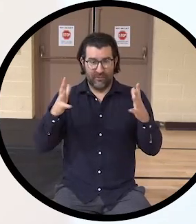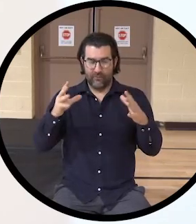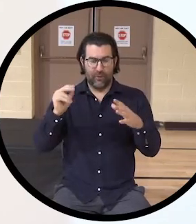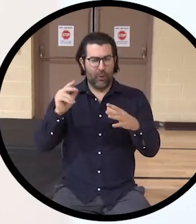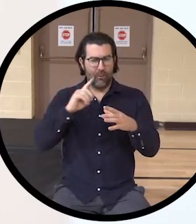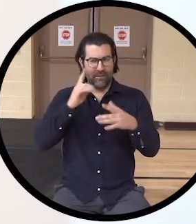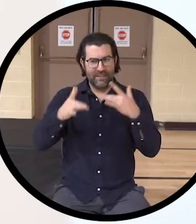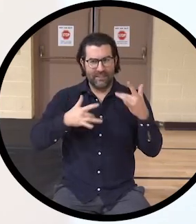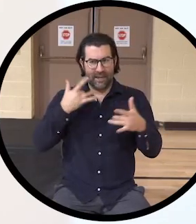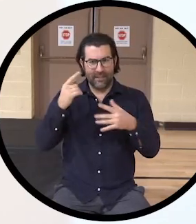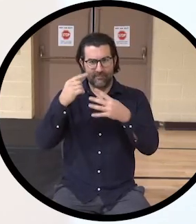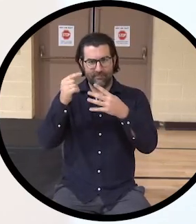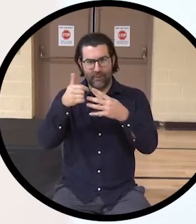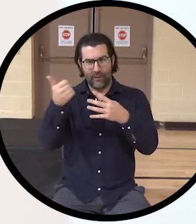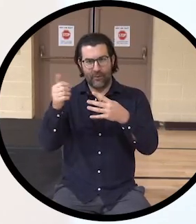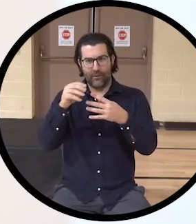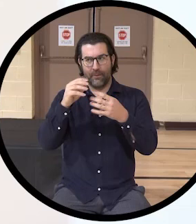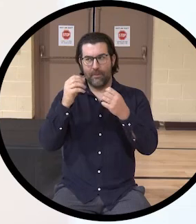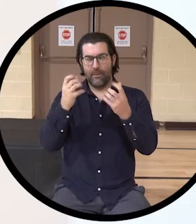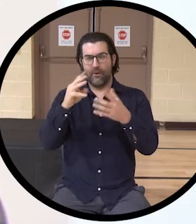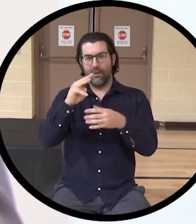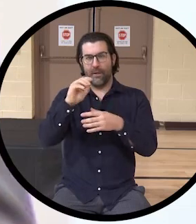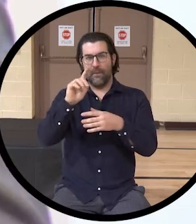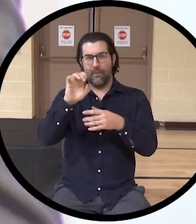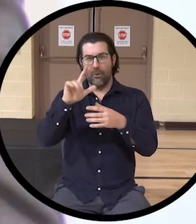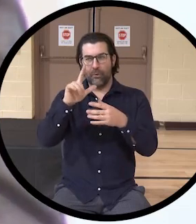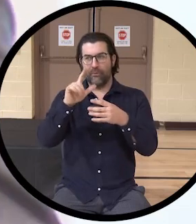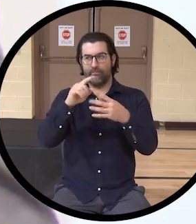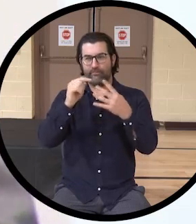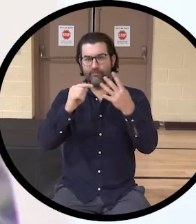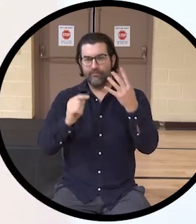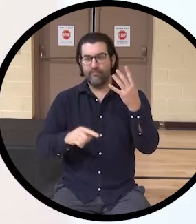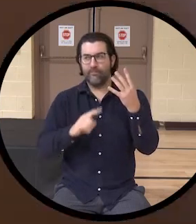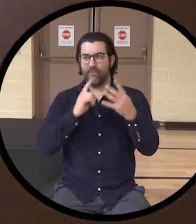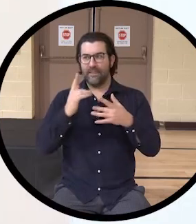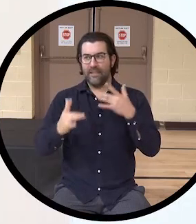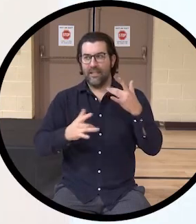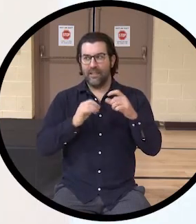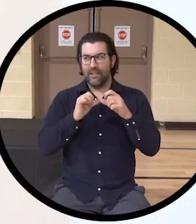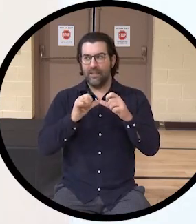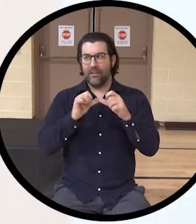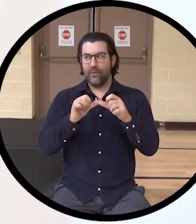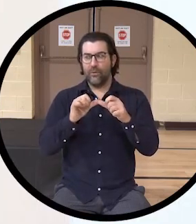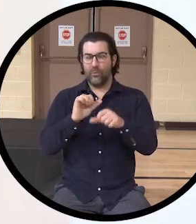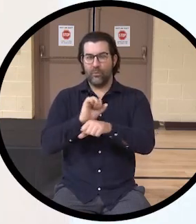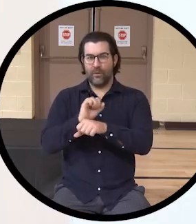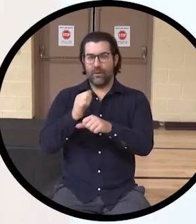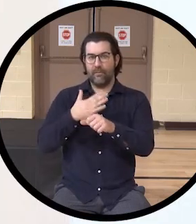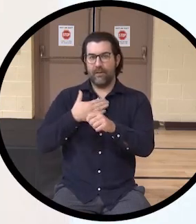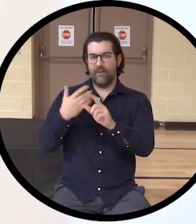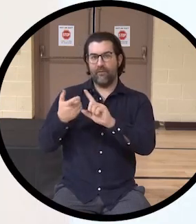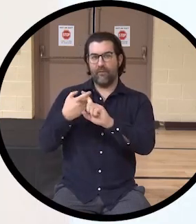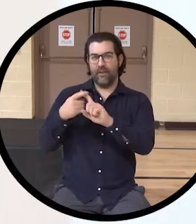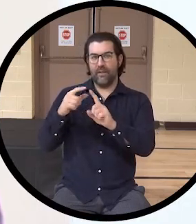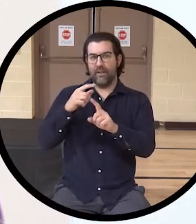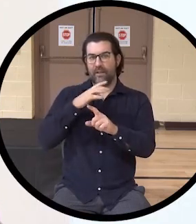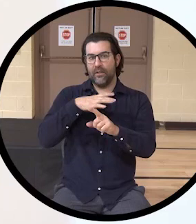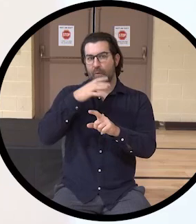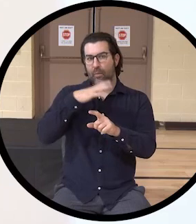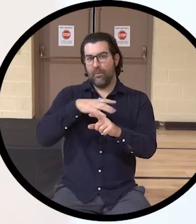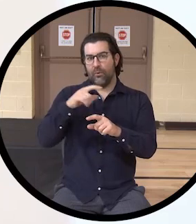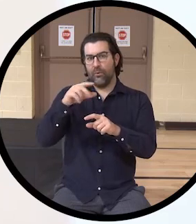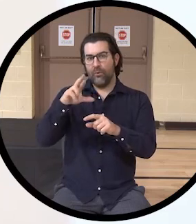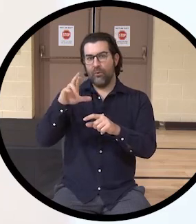the opportunities that we have to work together. Really excited to continue working with my old friend, Councilwoman Gross, now in this